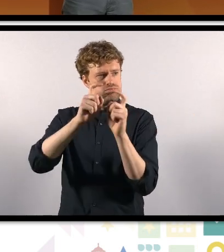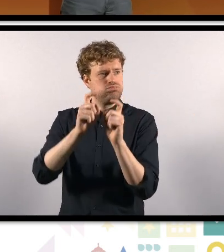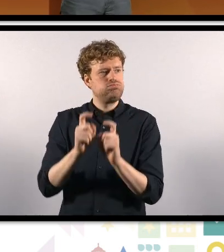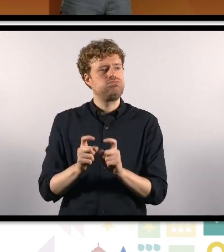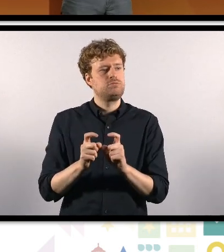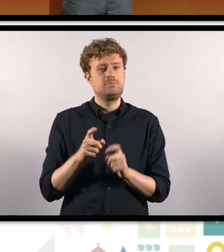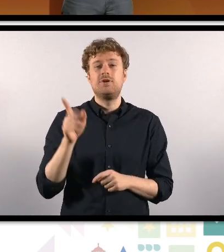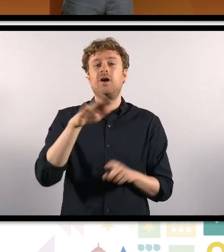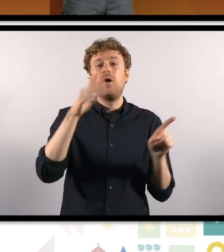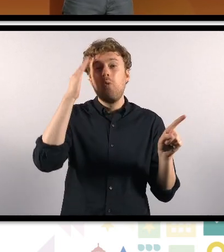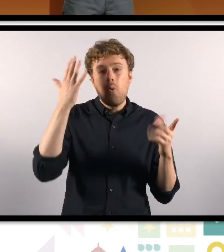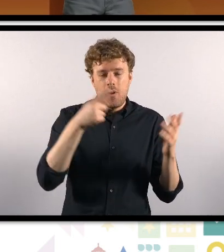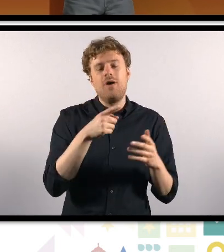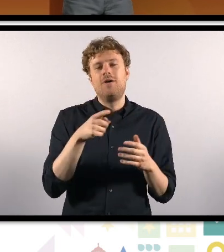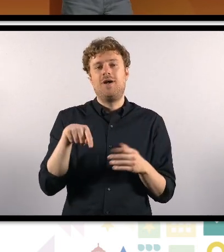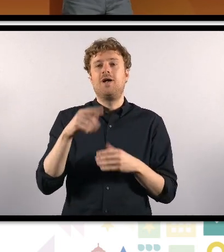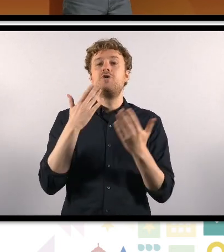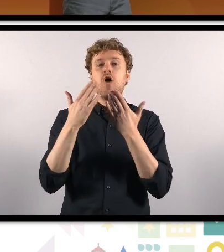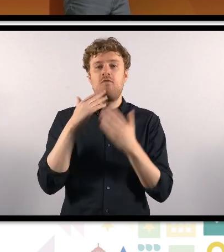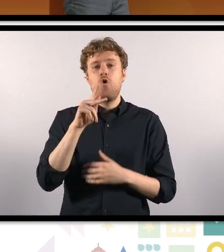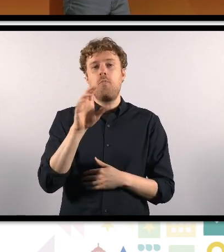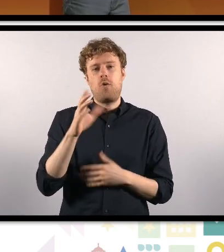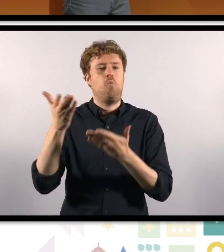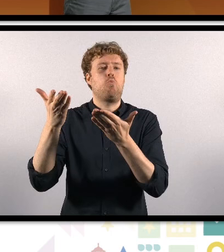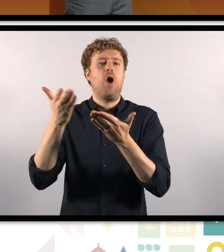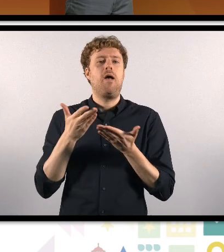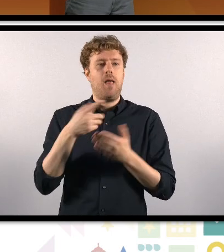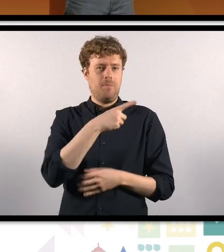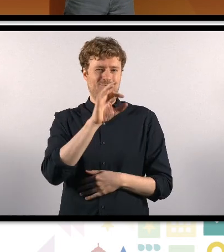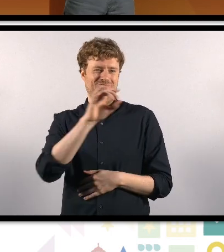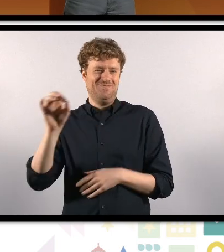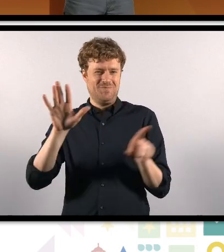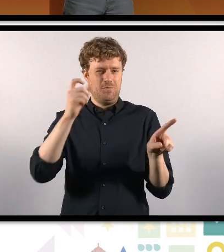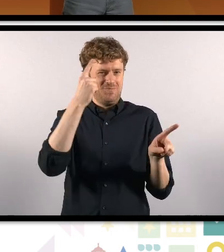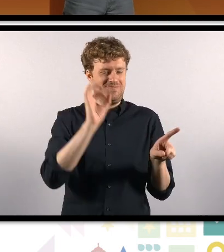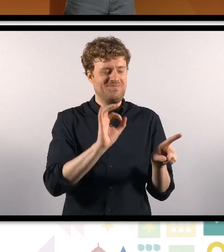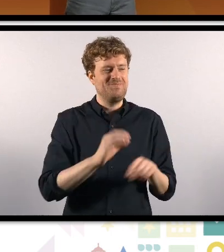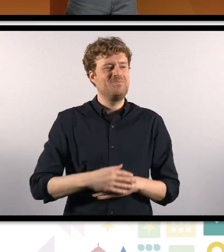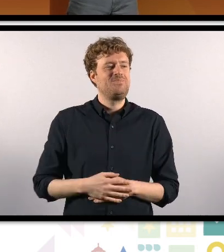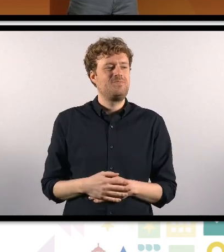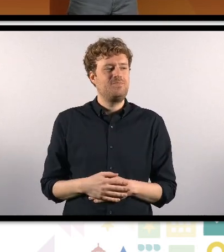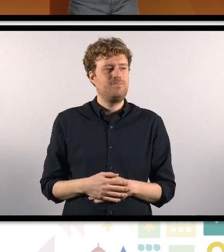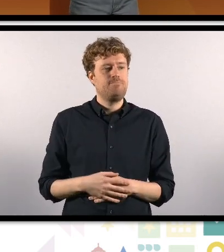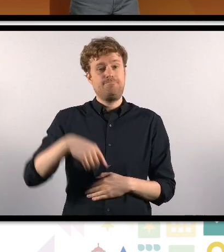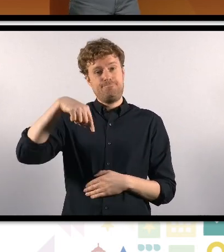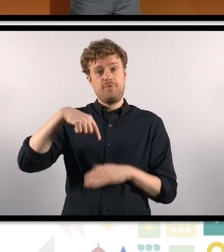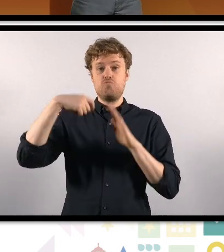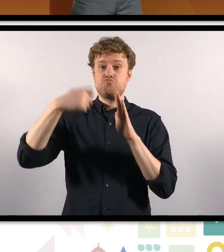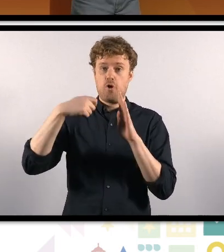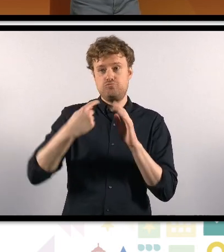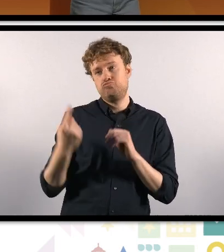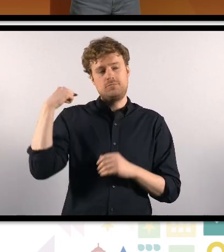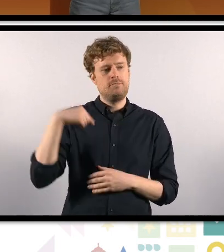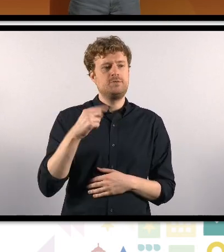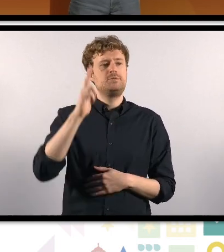So when we started this project, we were using regular images of hands, and maybe not,